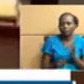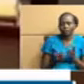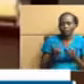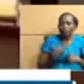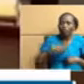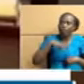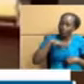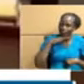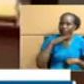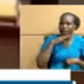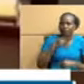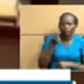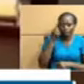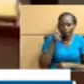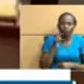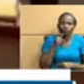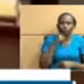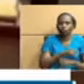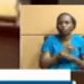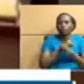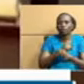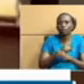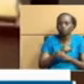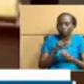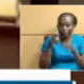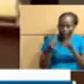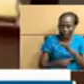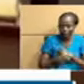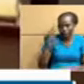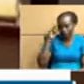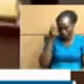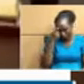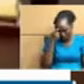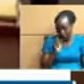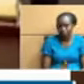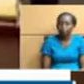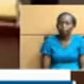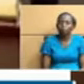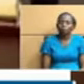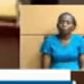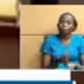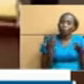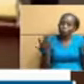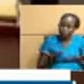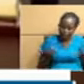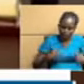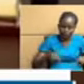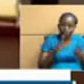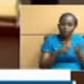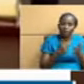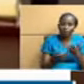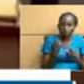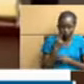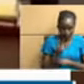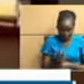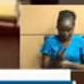adequate understanding of social protection within government. What we are failing to see is